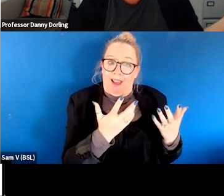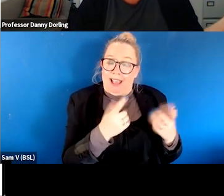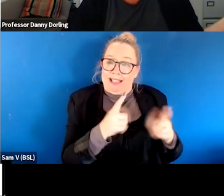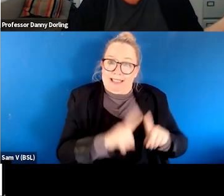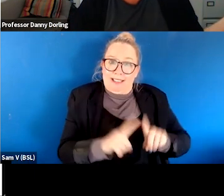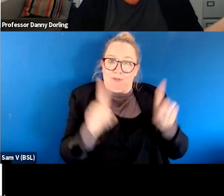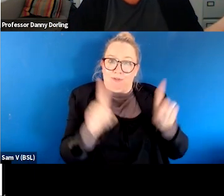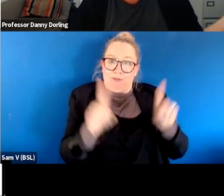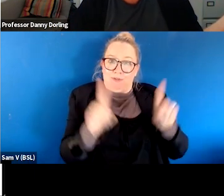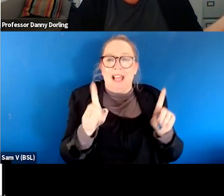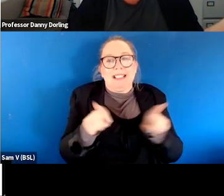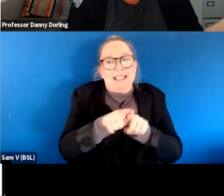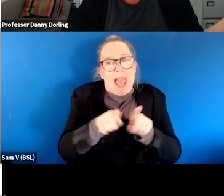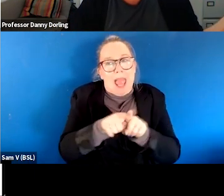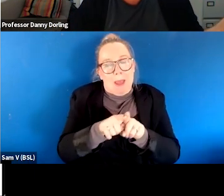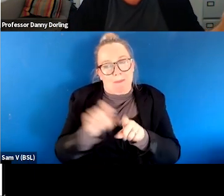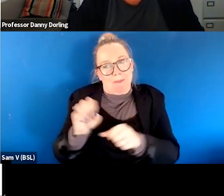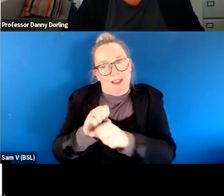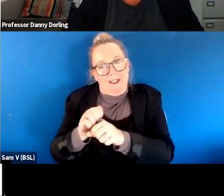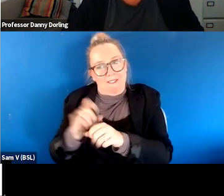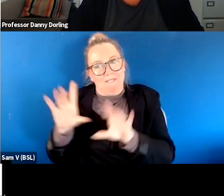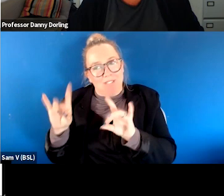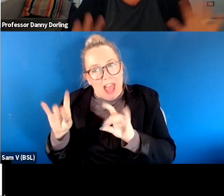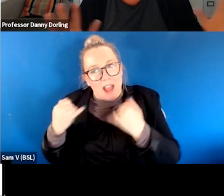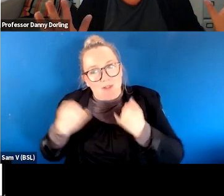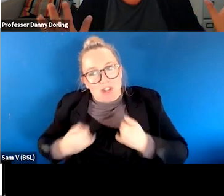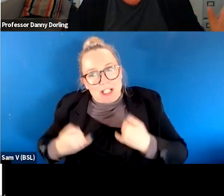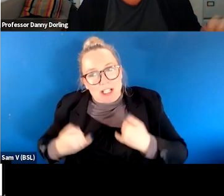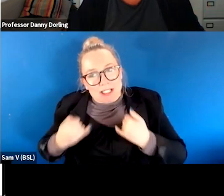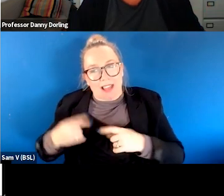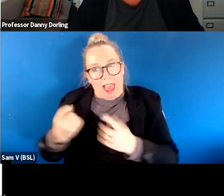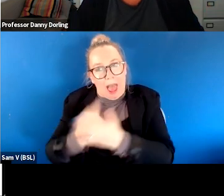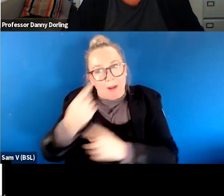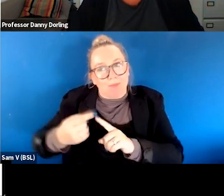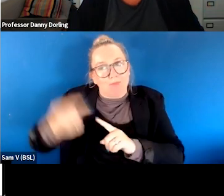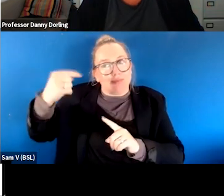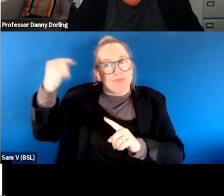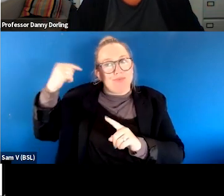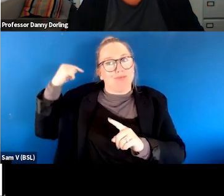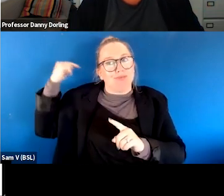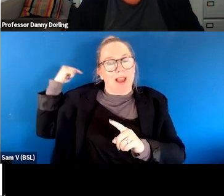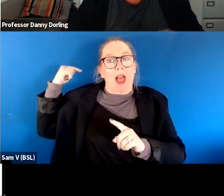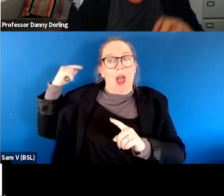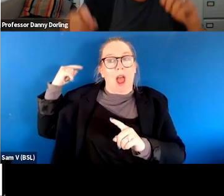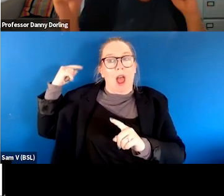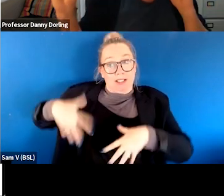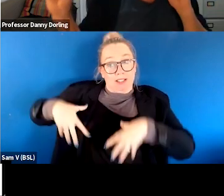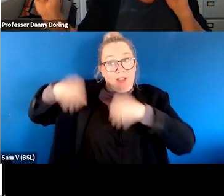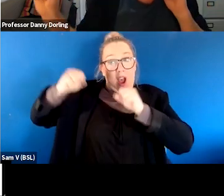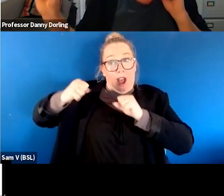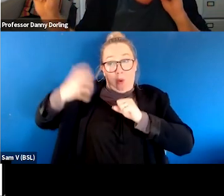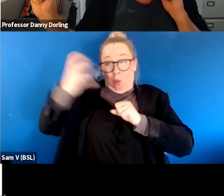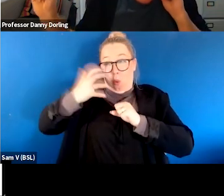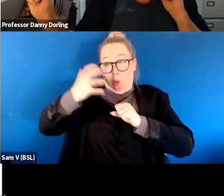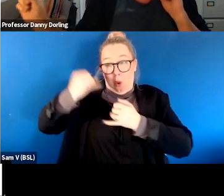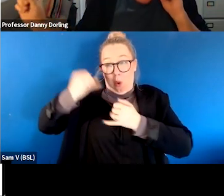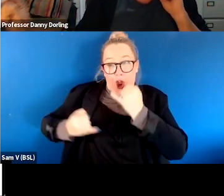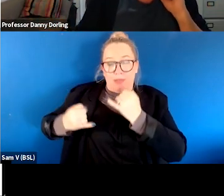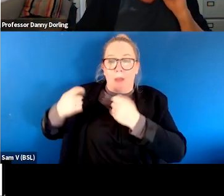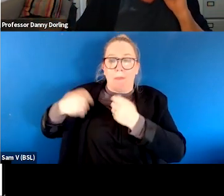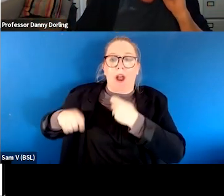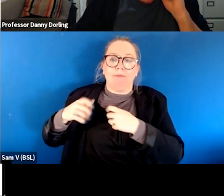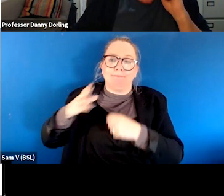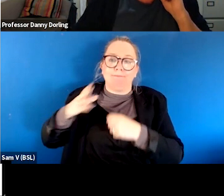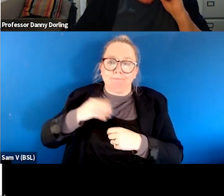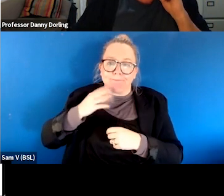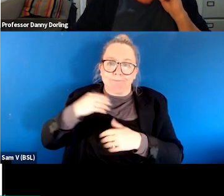previous coronaviruses that became endemic and are now common colds. That's a hope. Fifthly, the Secretary